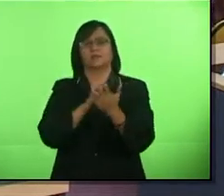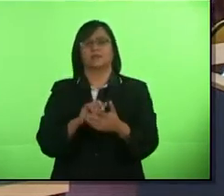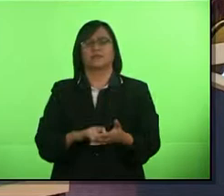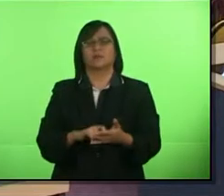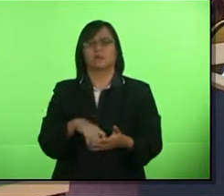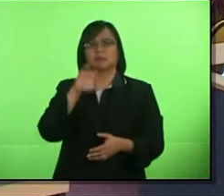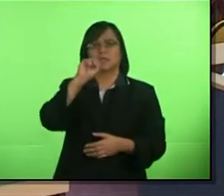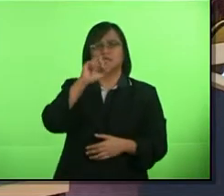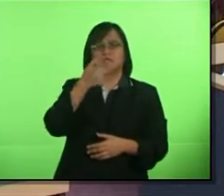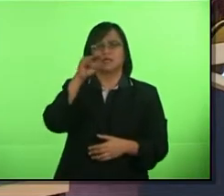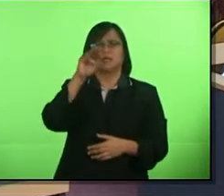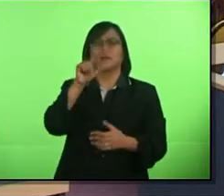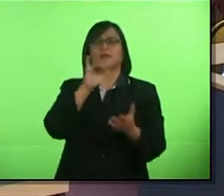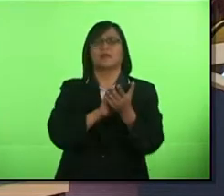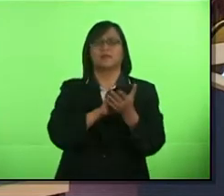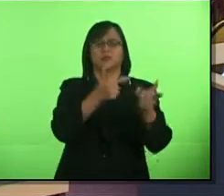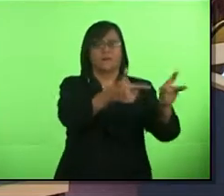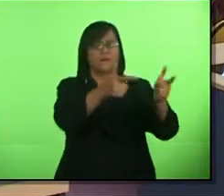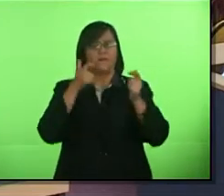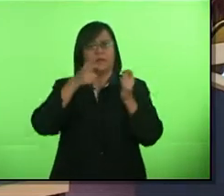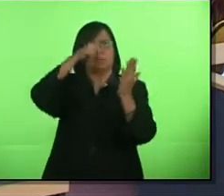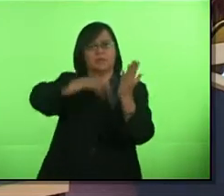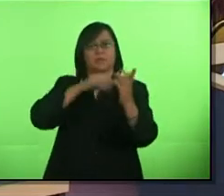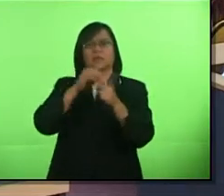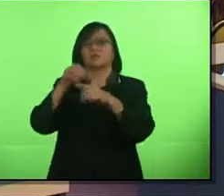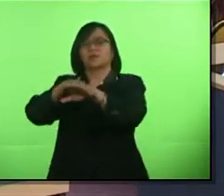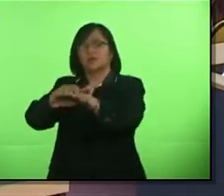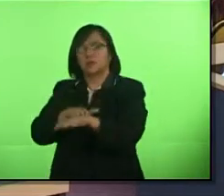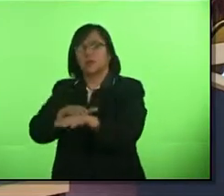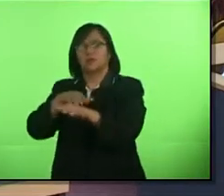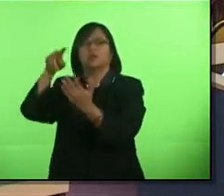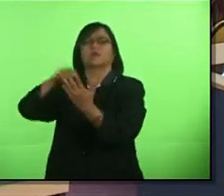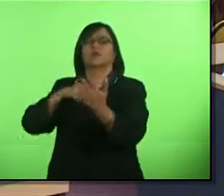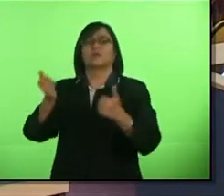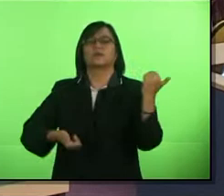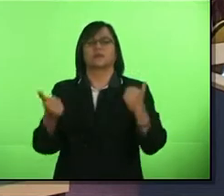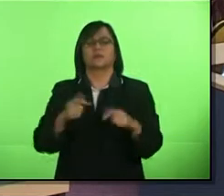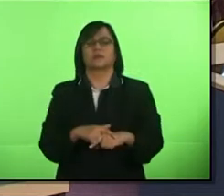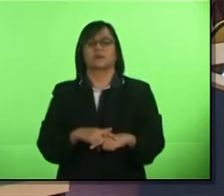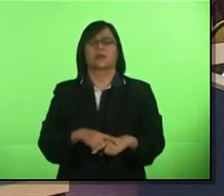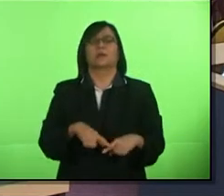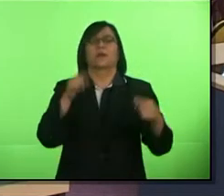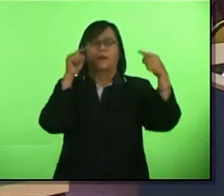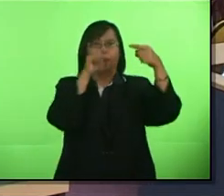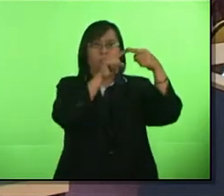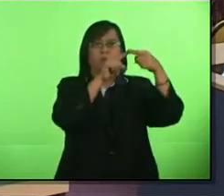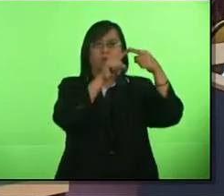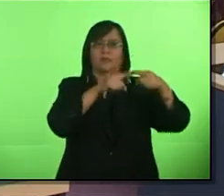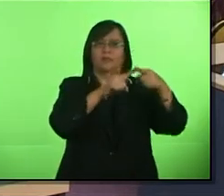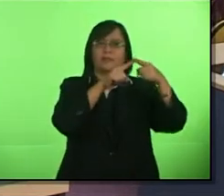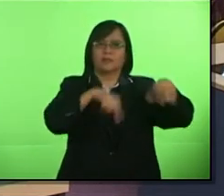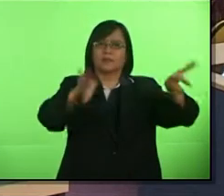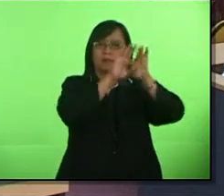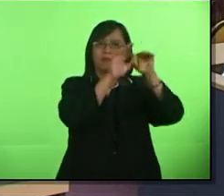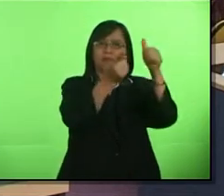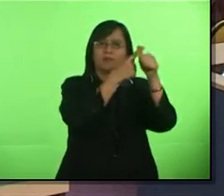fast reading ke slow reading? Fast. That is one point. It is a fast reading technique. Okay, next one is ceritakan